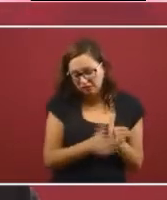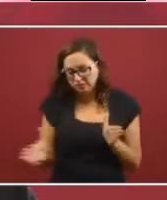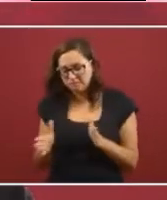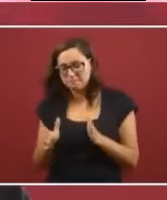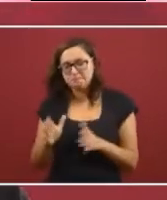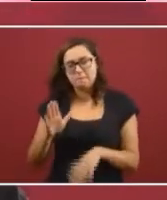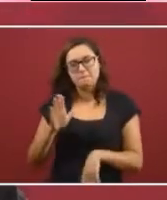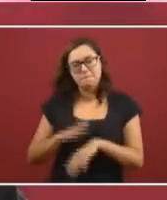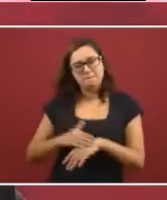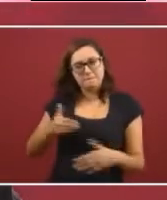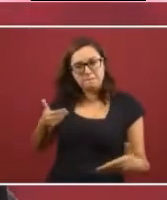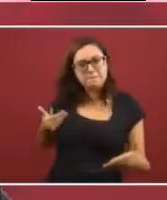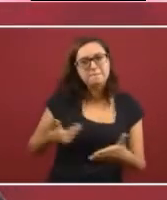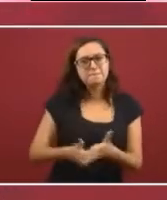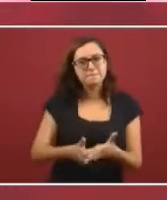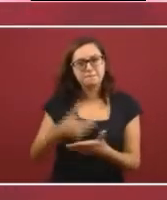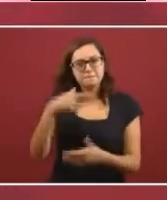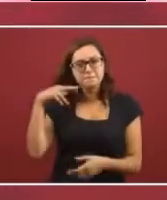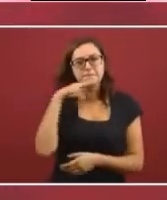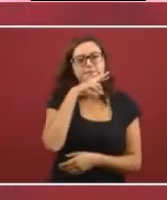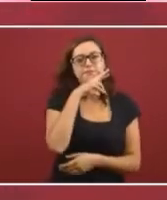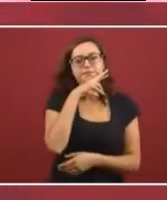know.